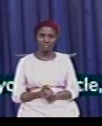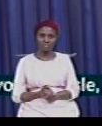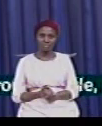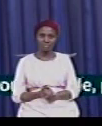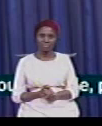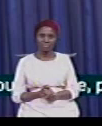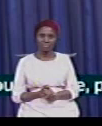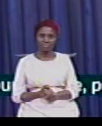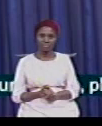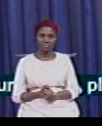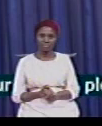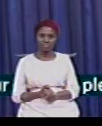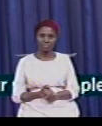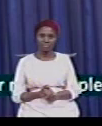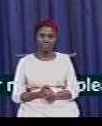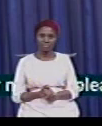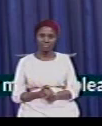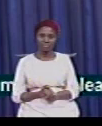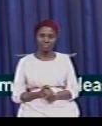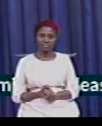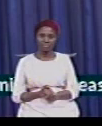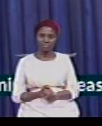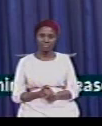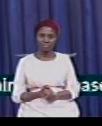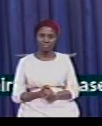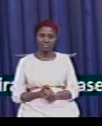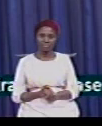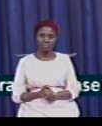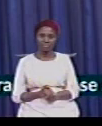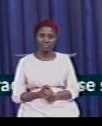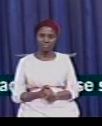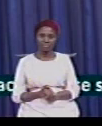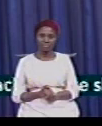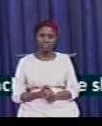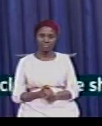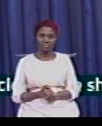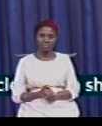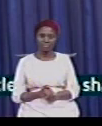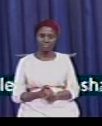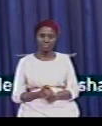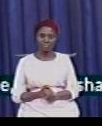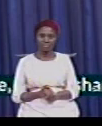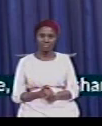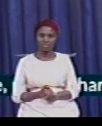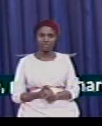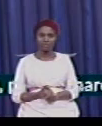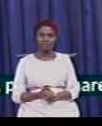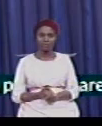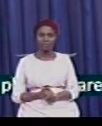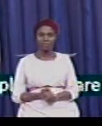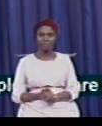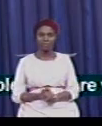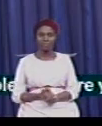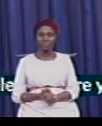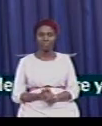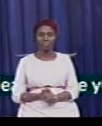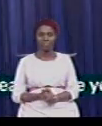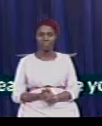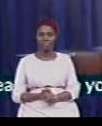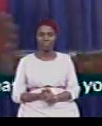se urade mi da nti mi nu me di nu enye last prayer mi nu true preaching nu e na mi du ni ma ya isa mi da ya mi ase.